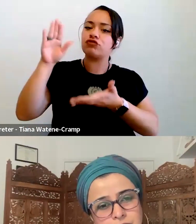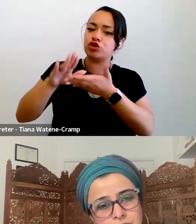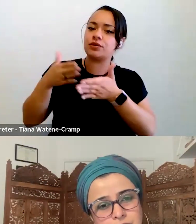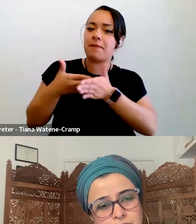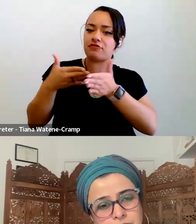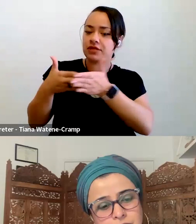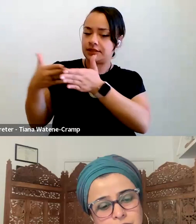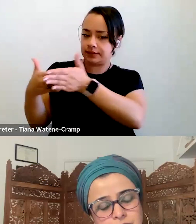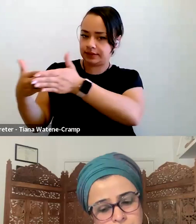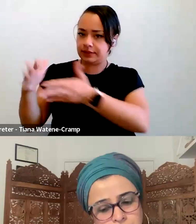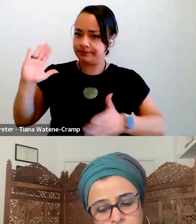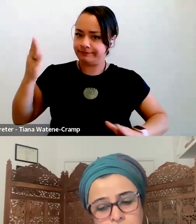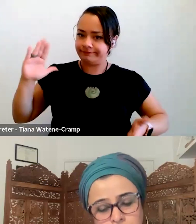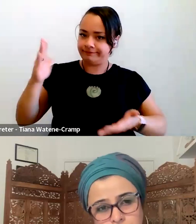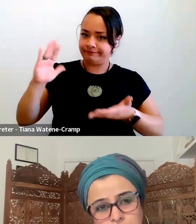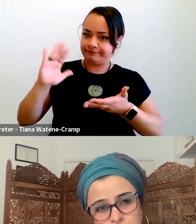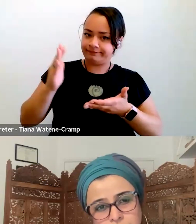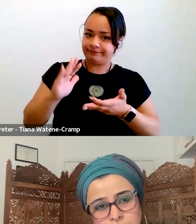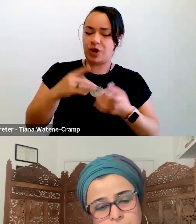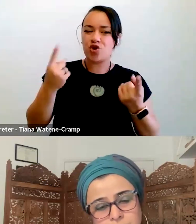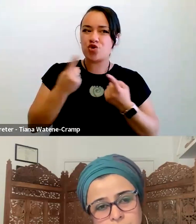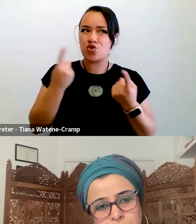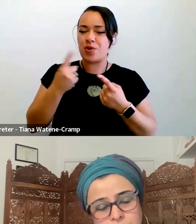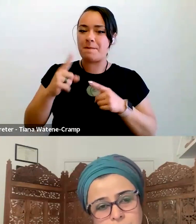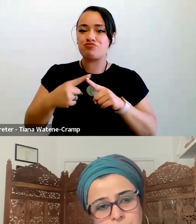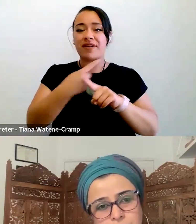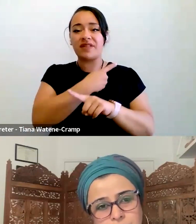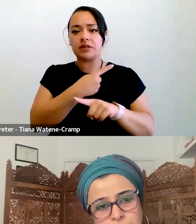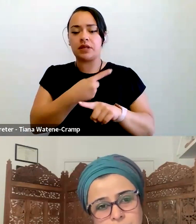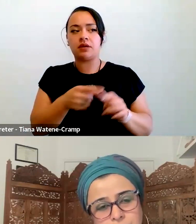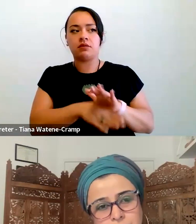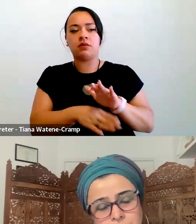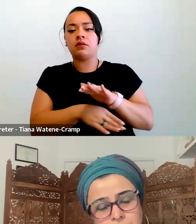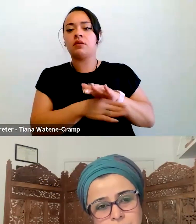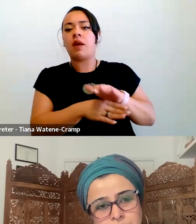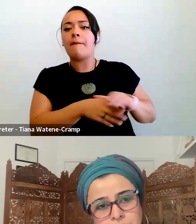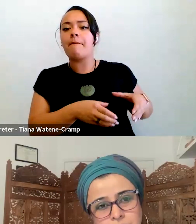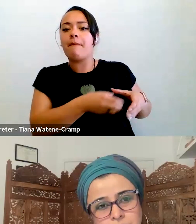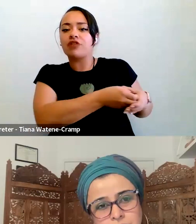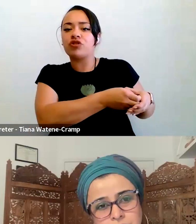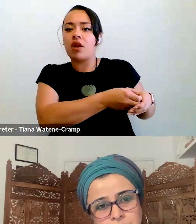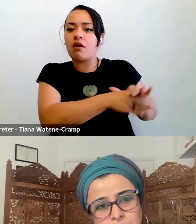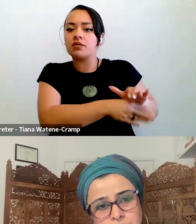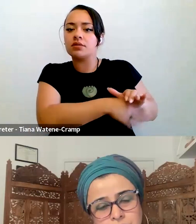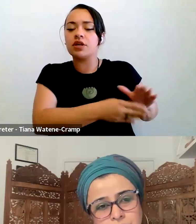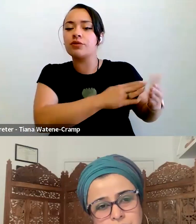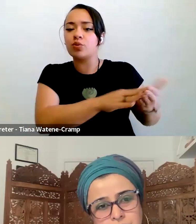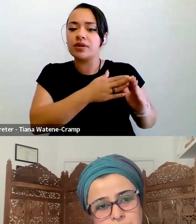barriers that have locked out historically marginalised communities. Would you agree, or do you want? Is there more that we want to say about